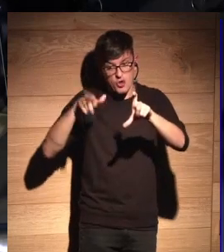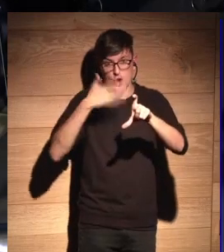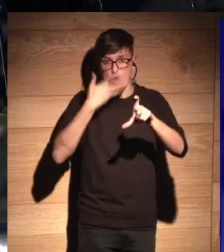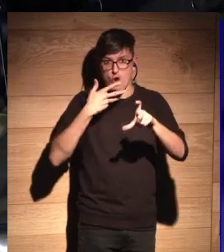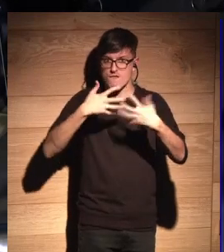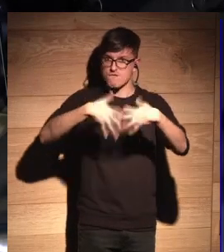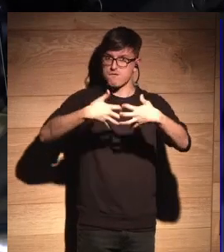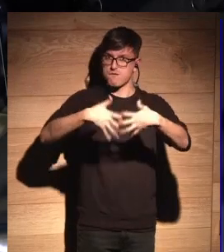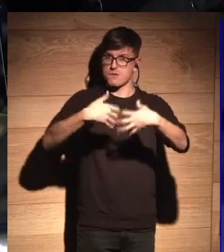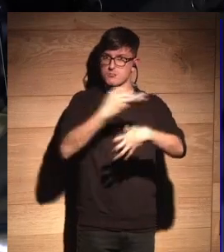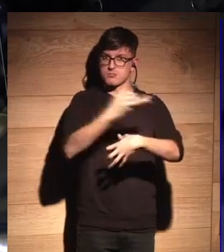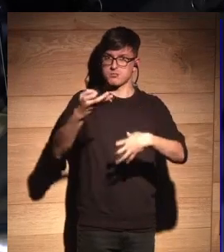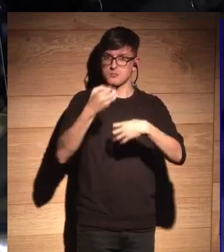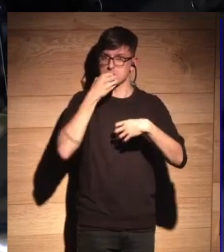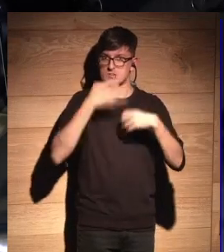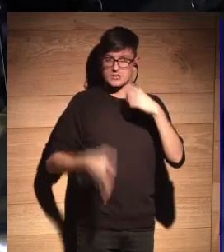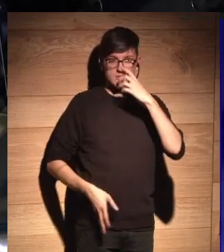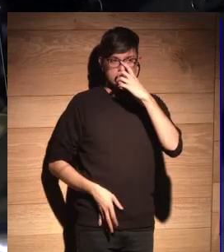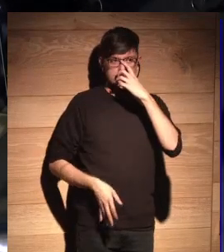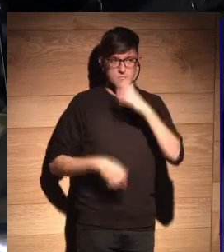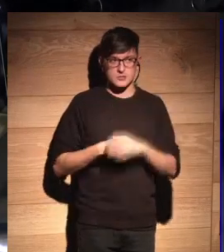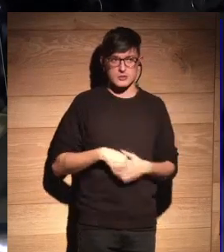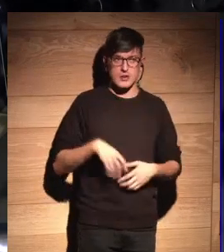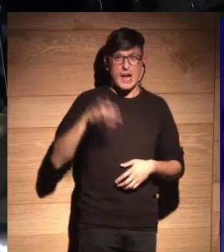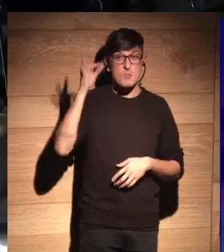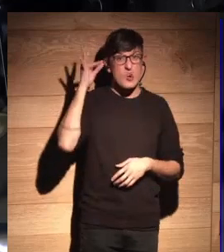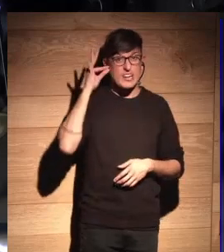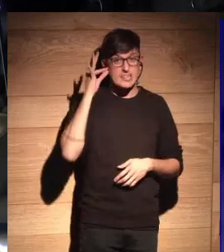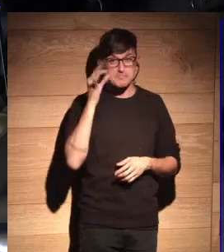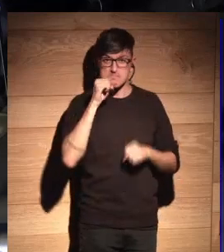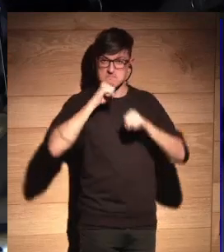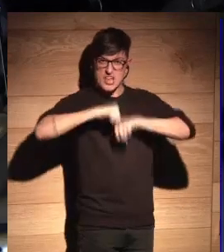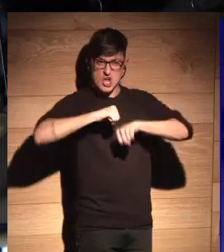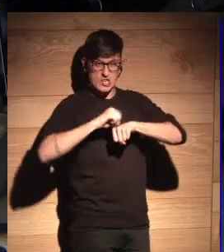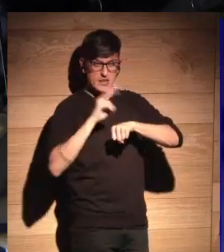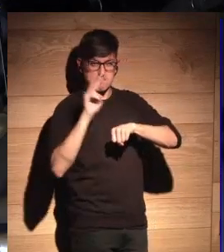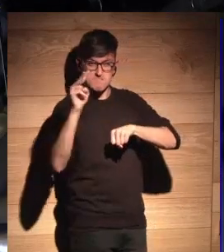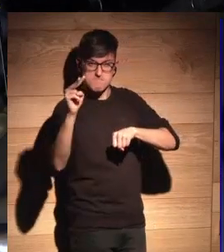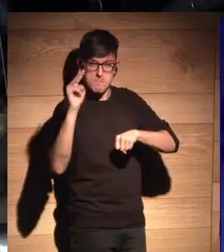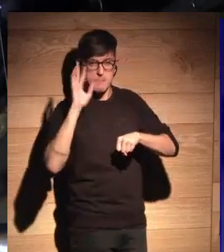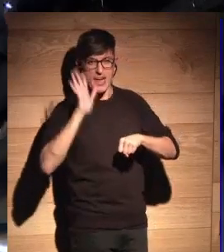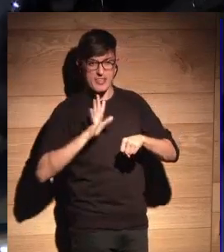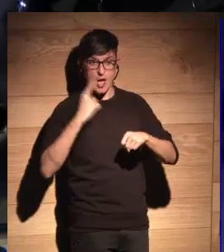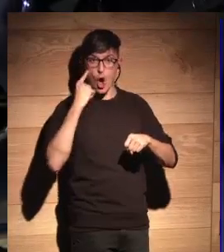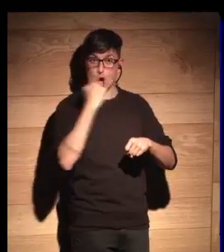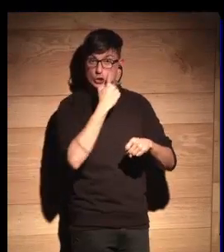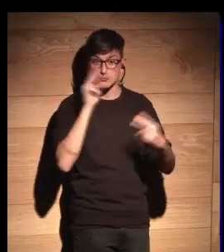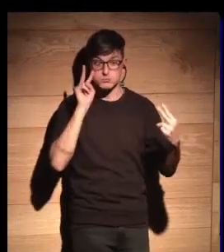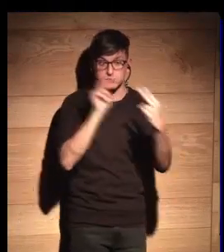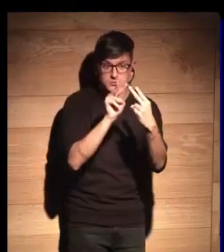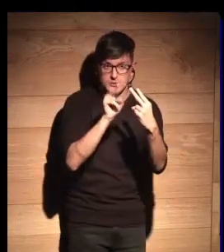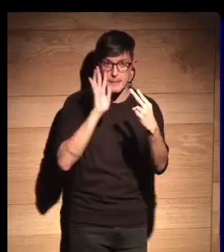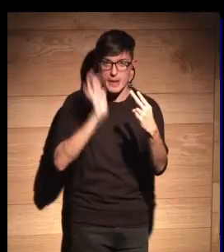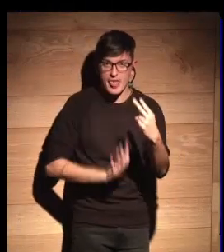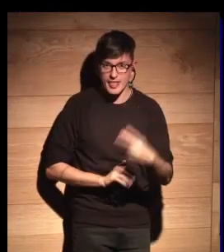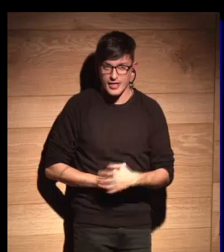you, and this is always good for a book cover, I think, when somebody is looking at you. Yeah. The thing which I've always loved about this picture is,